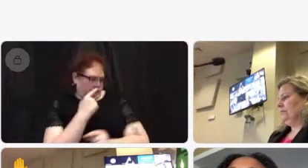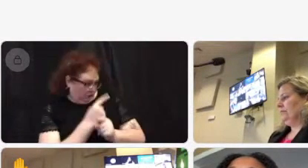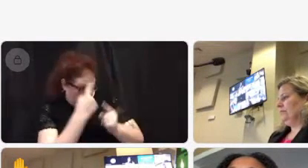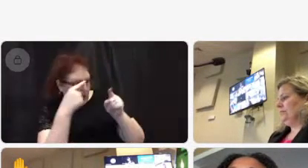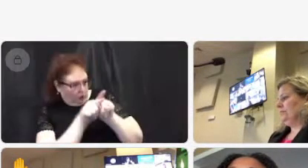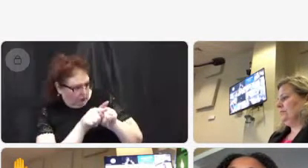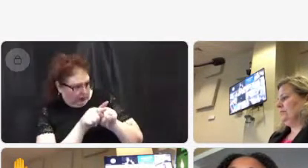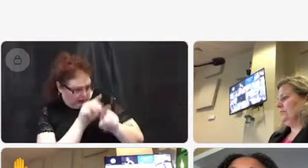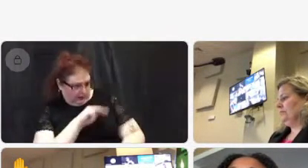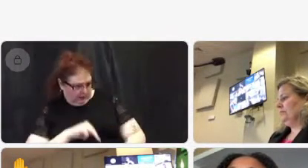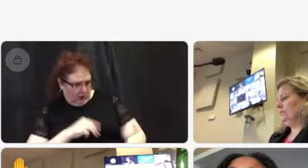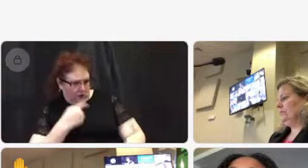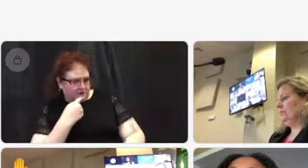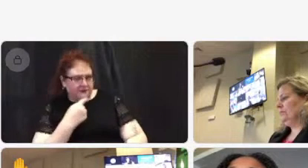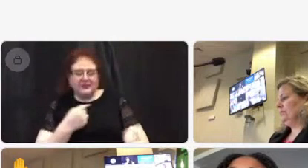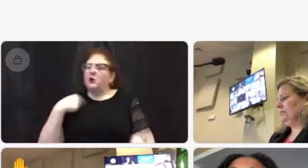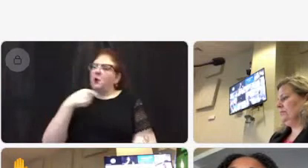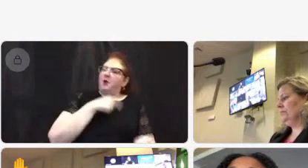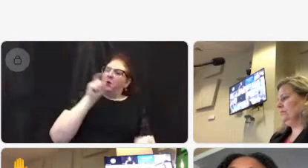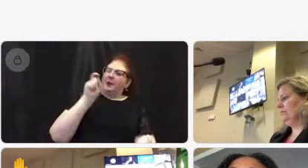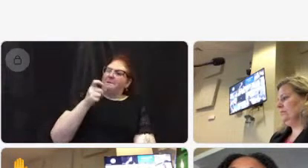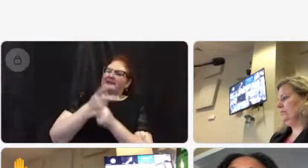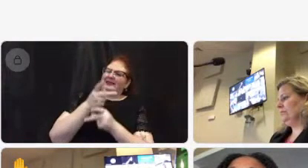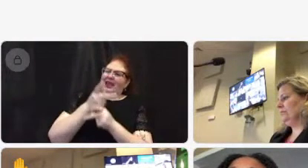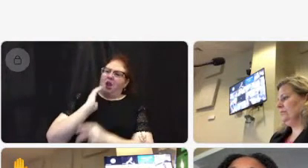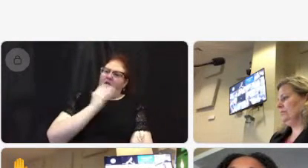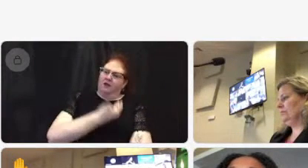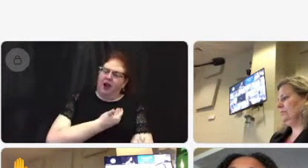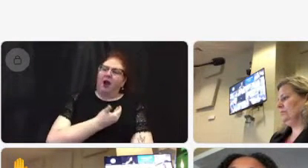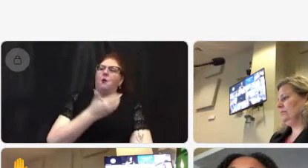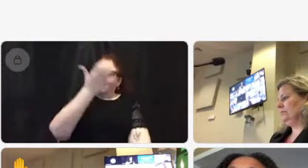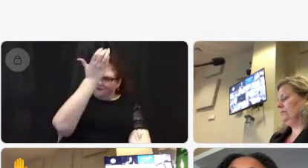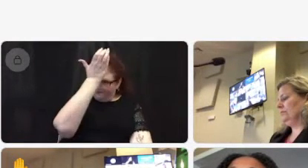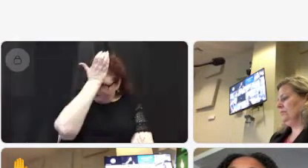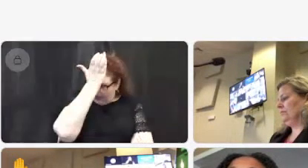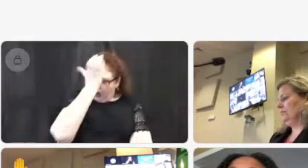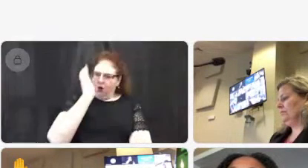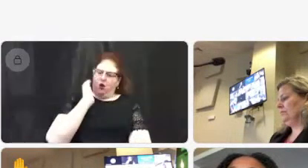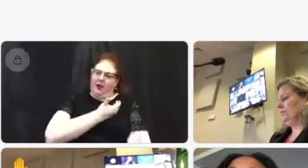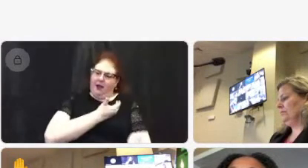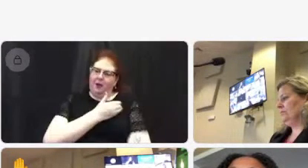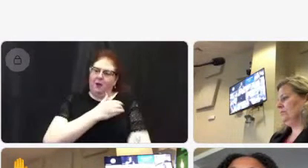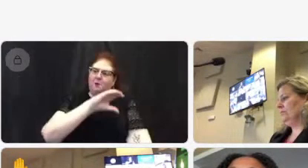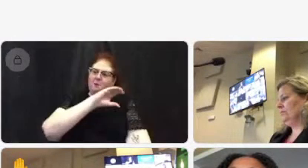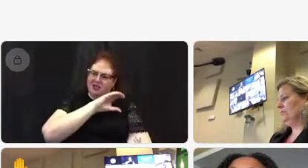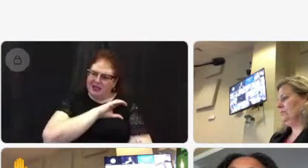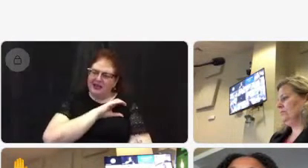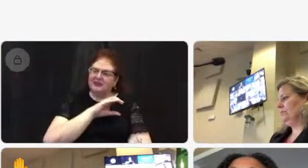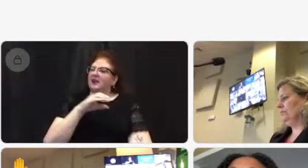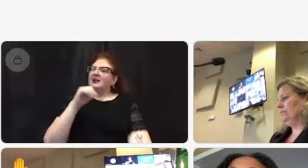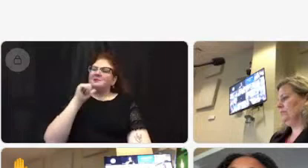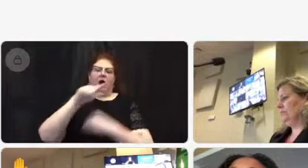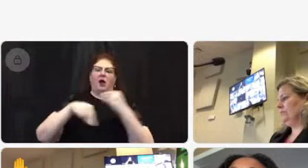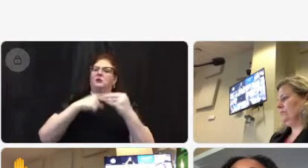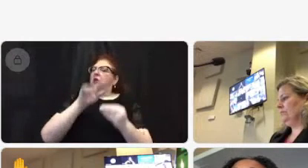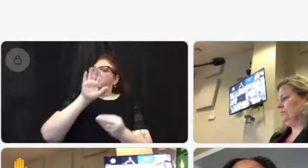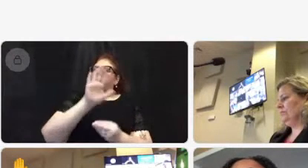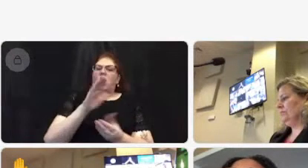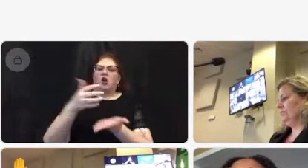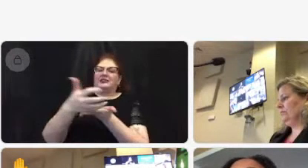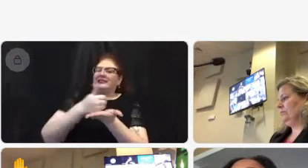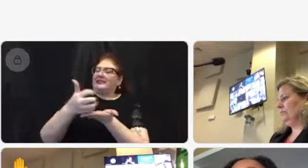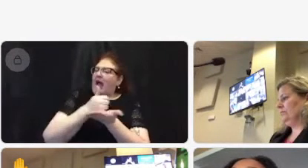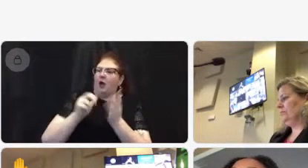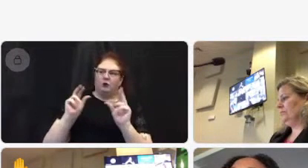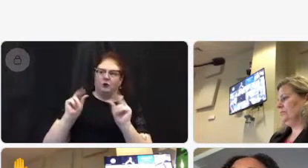of fire and police, and we're not talking about salaries or anything like that. We're just giving them a place